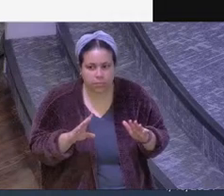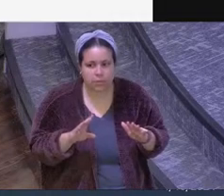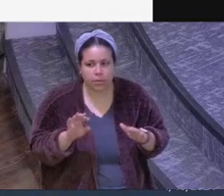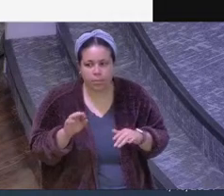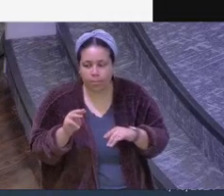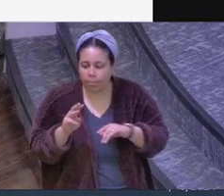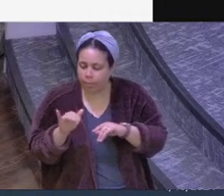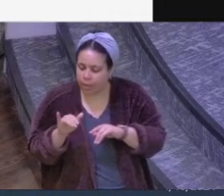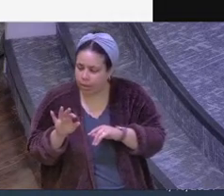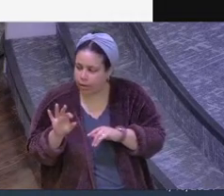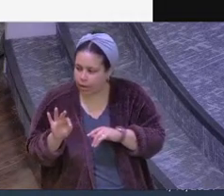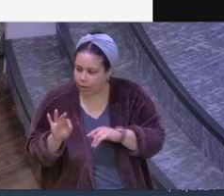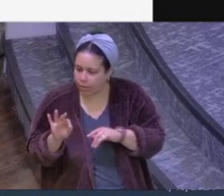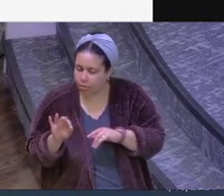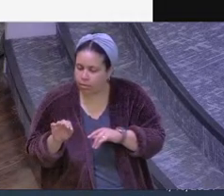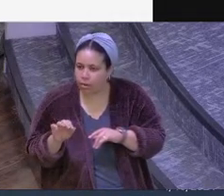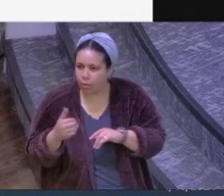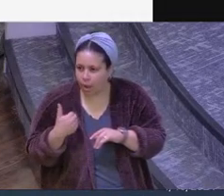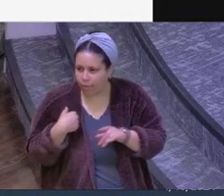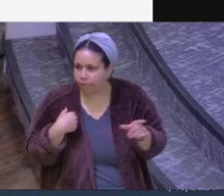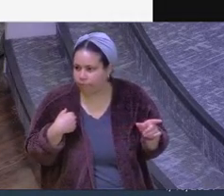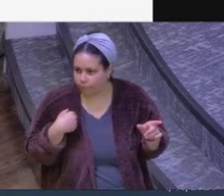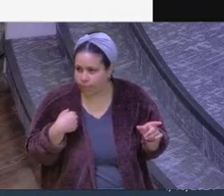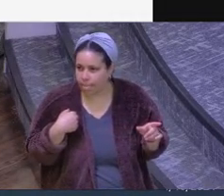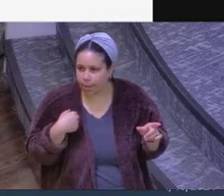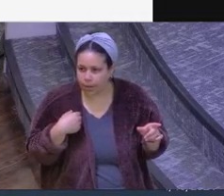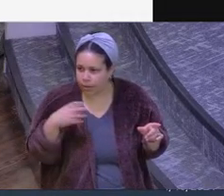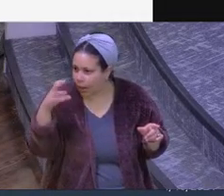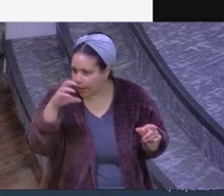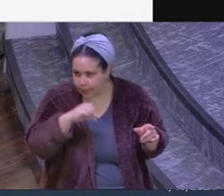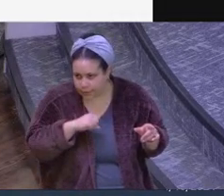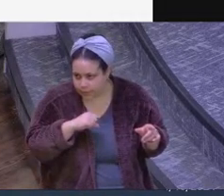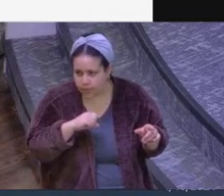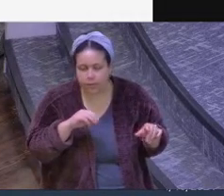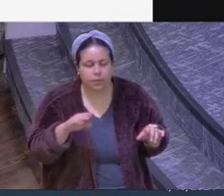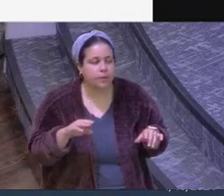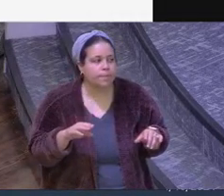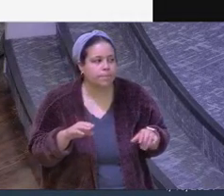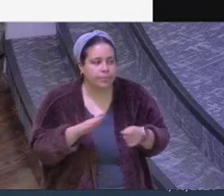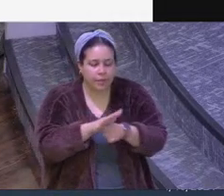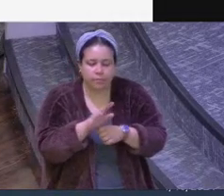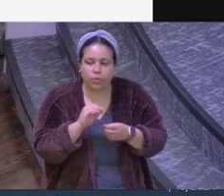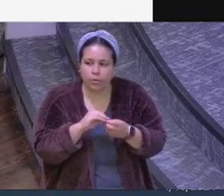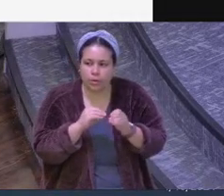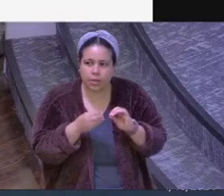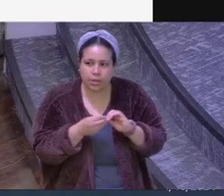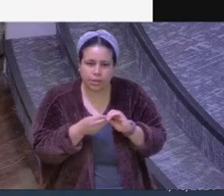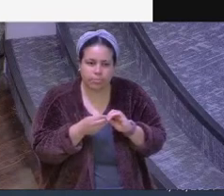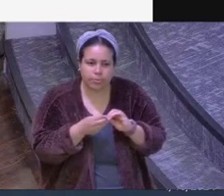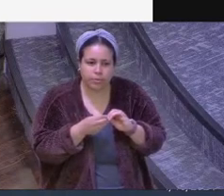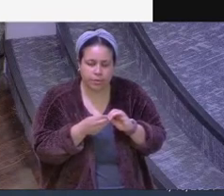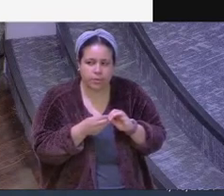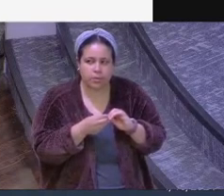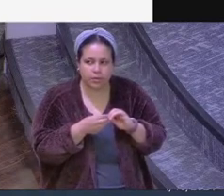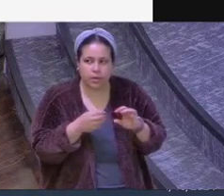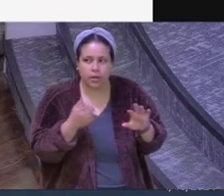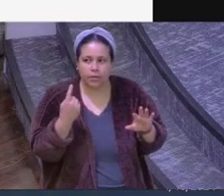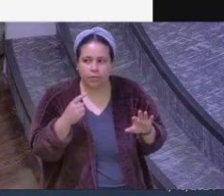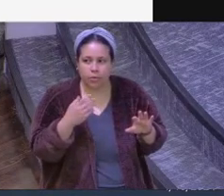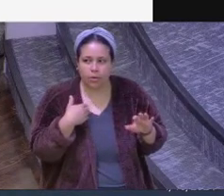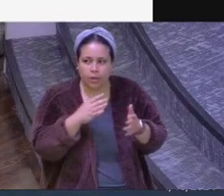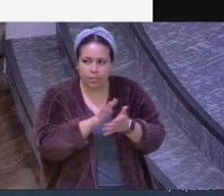an allotment sheet, so we won't be guessing at QB. And I think we've got a pretty solid number, but I would feel a lot more comfortable if I had the allotment sheet in my hand.